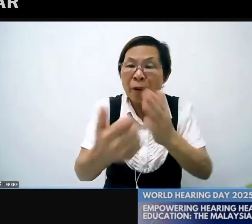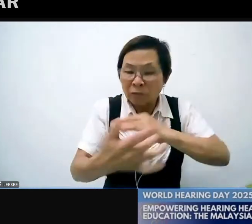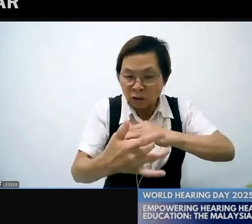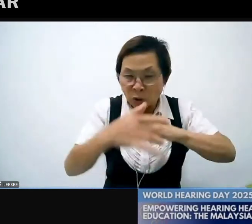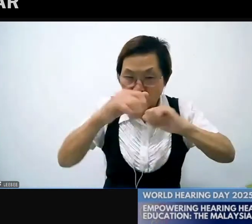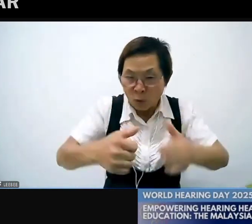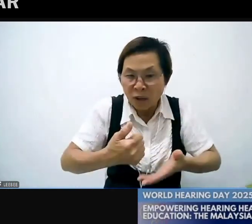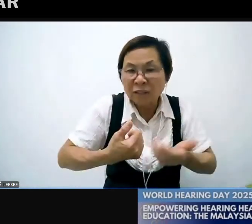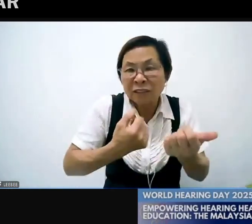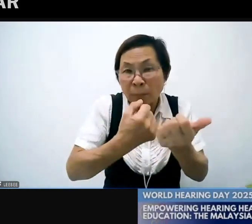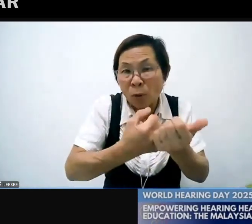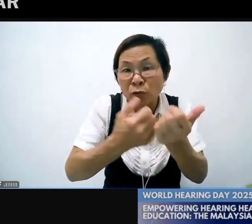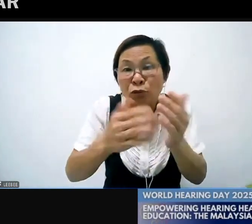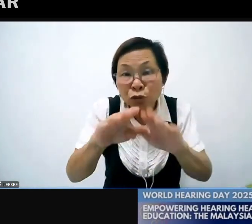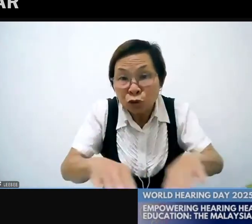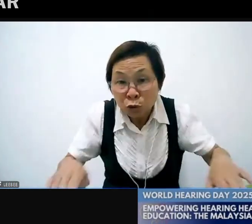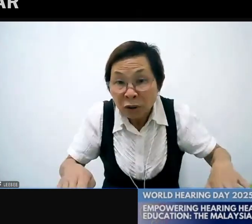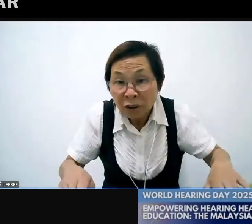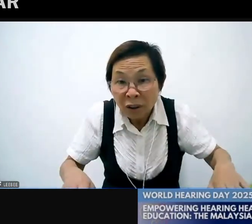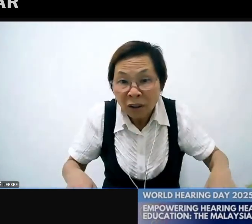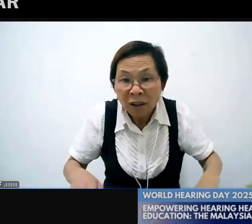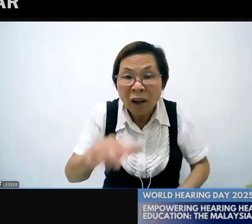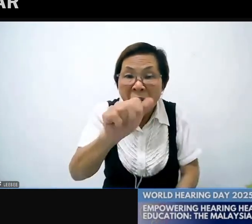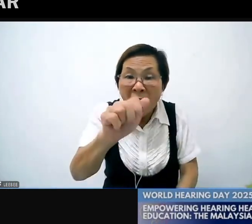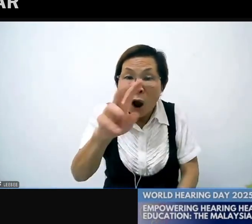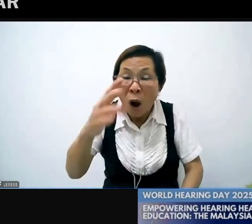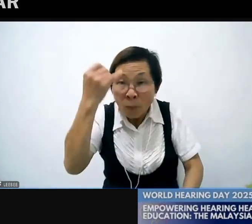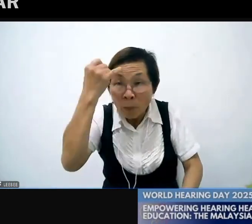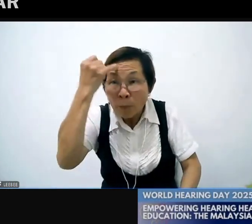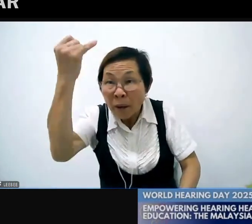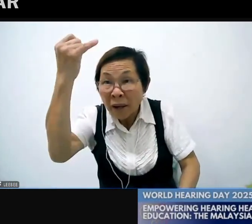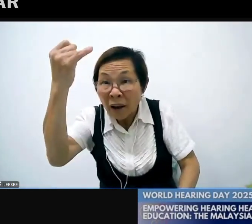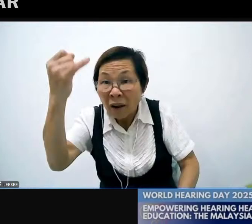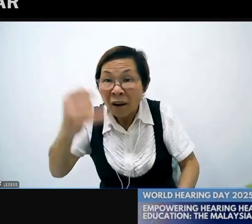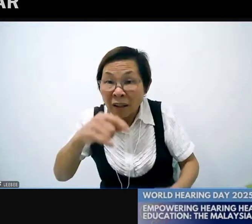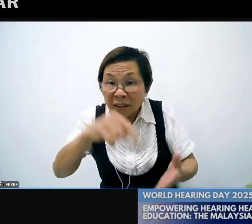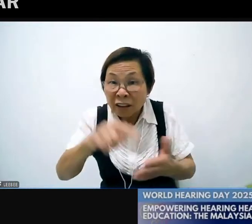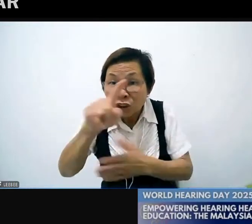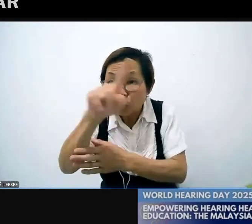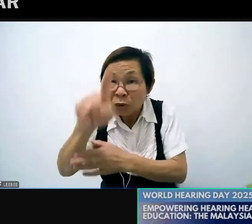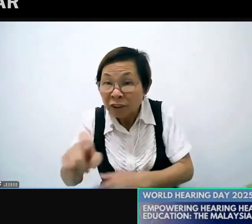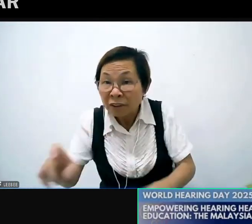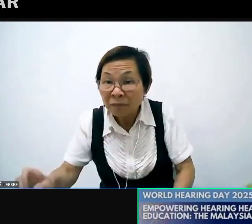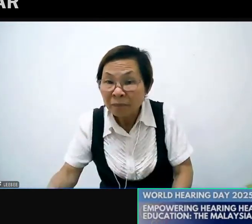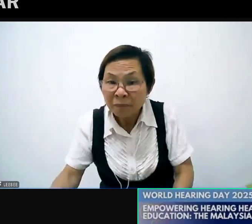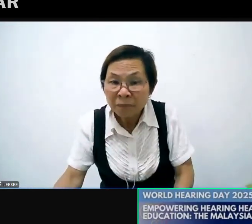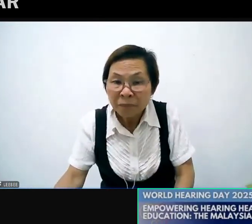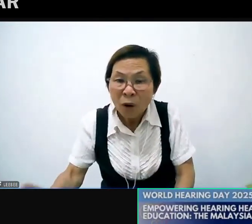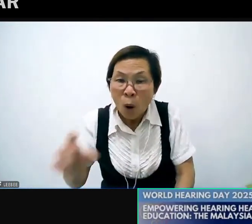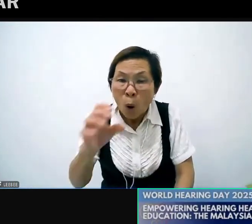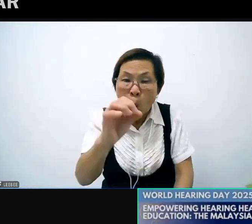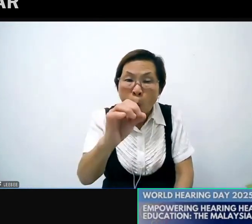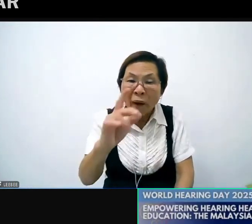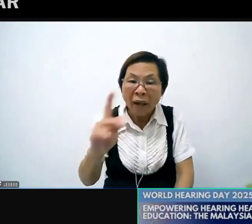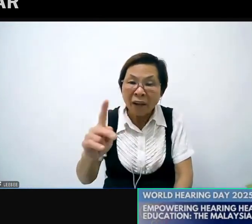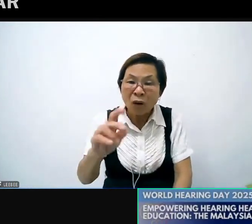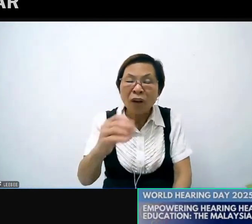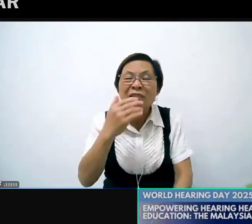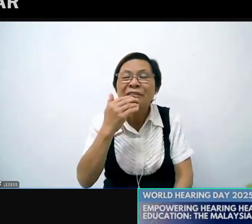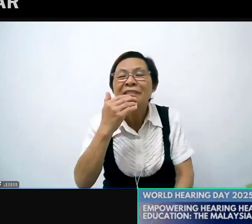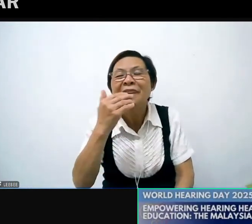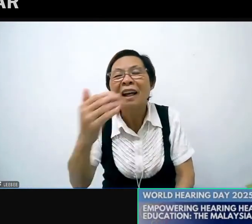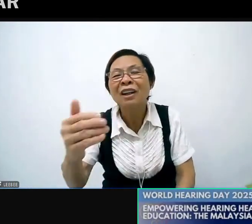children? Madam, do you have any opinions about these questions? Okay. Thank you for